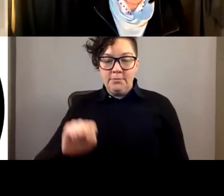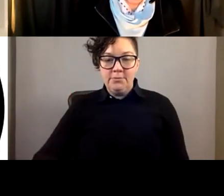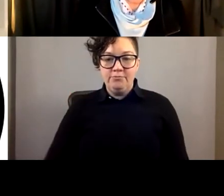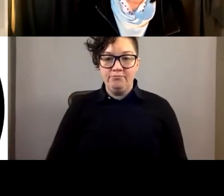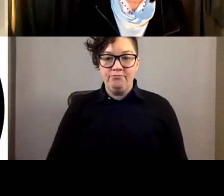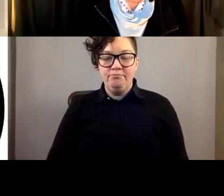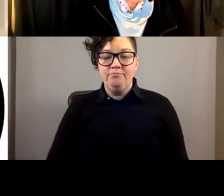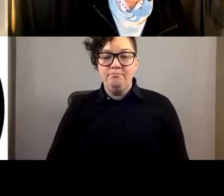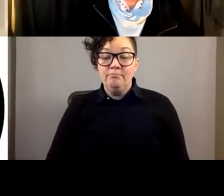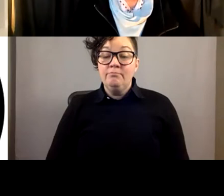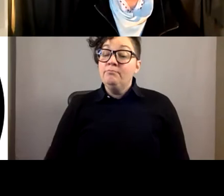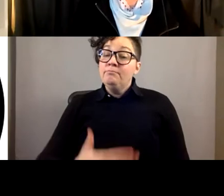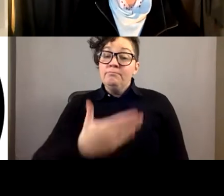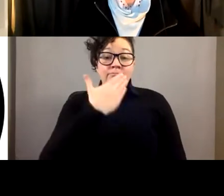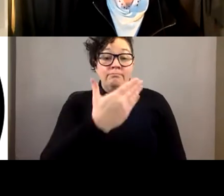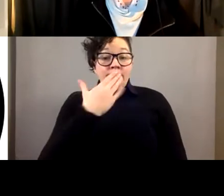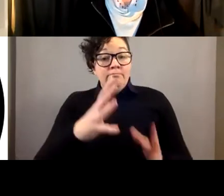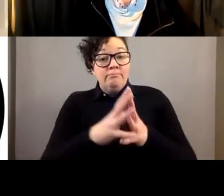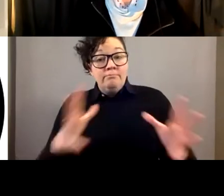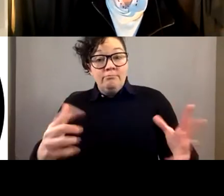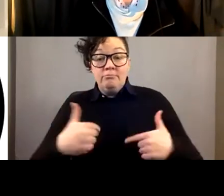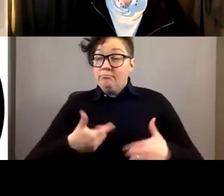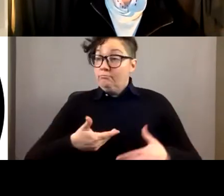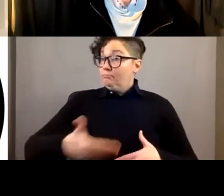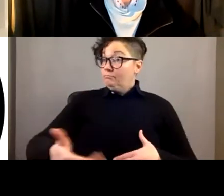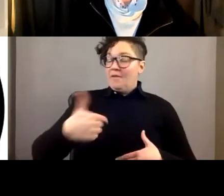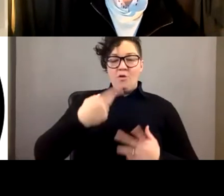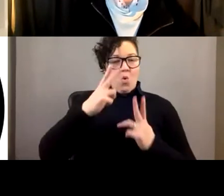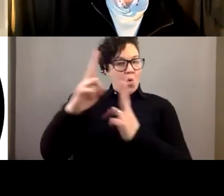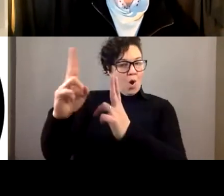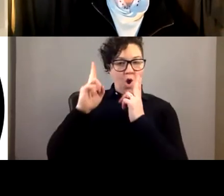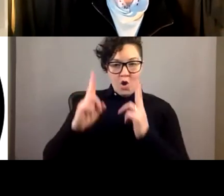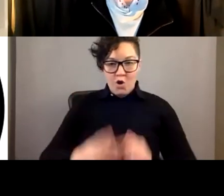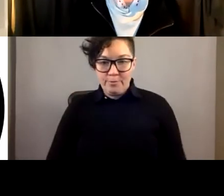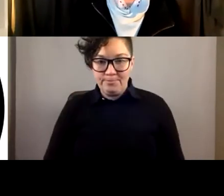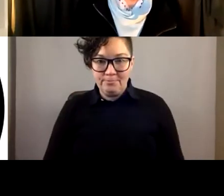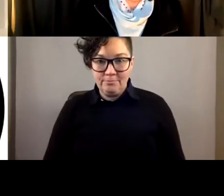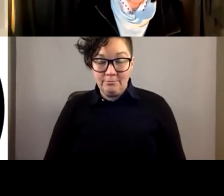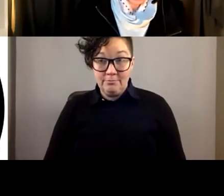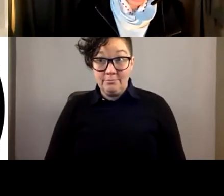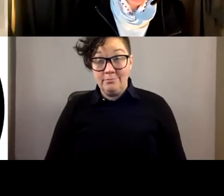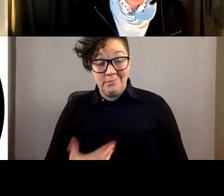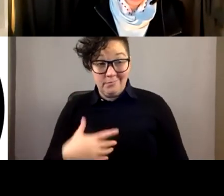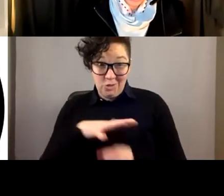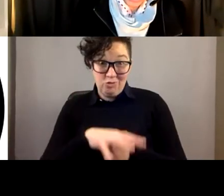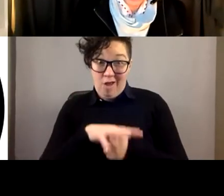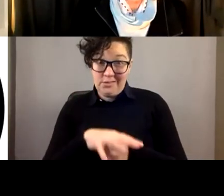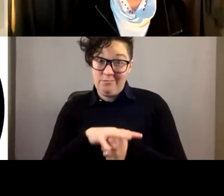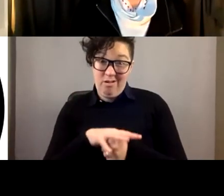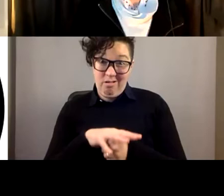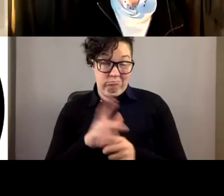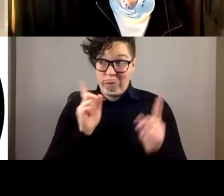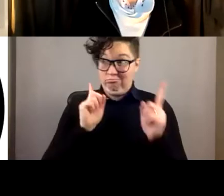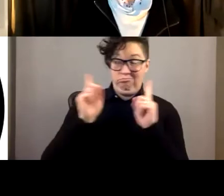much. It's an honor to be here. It's distressing to be here. And